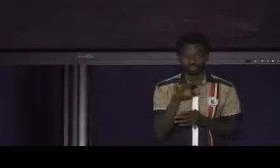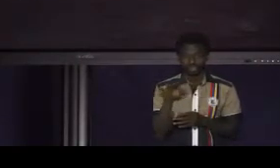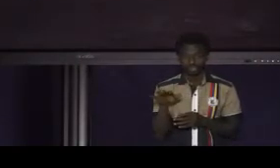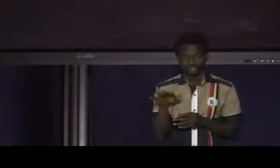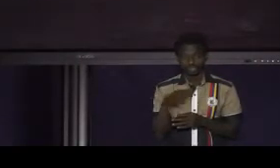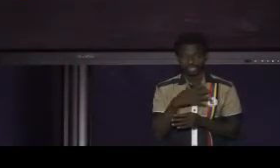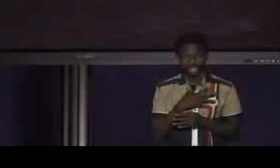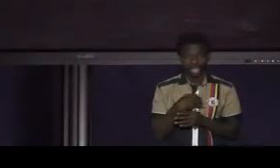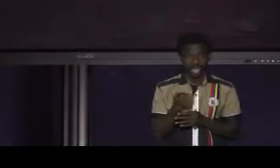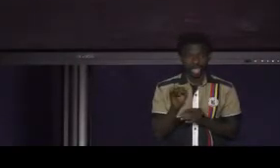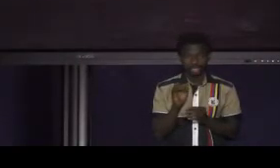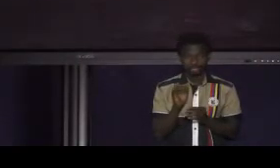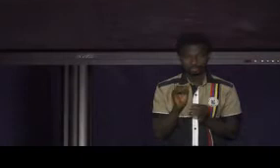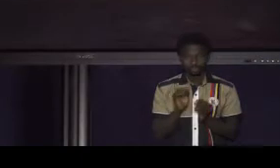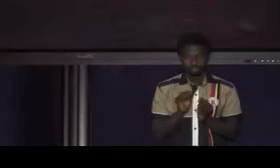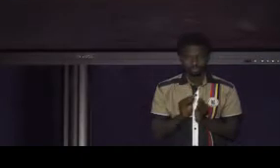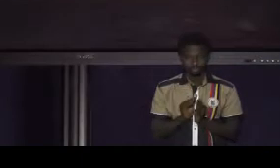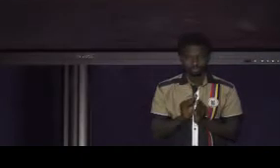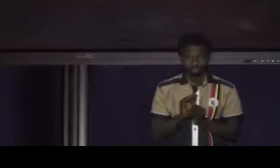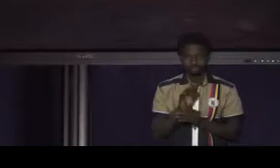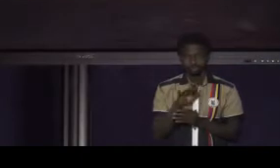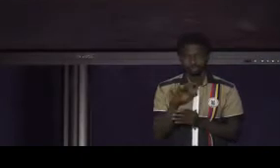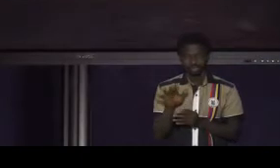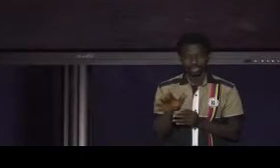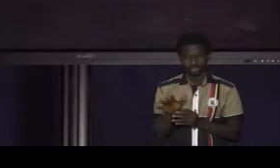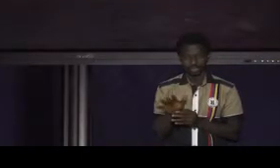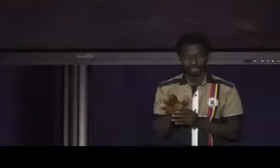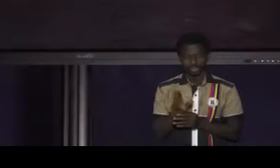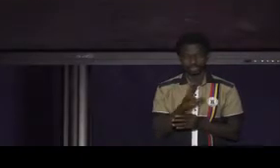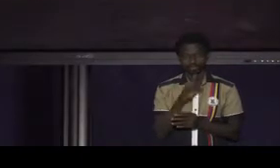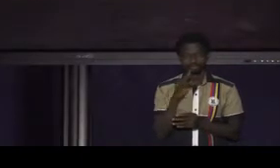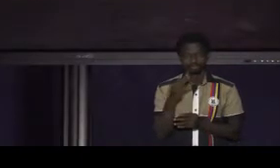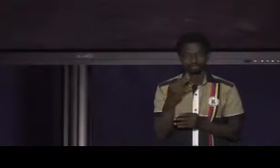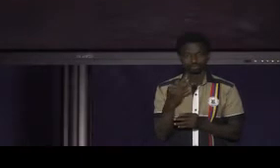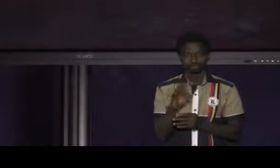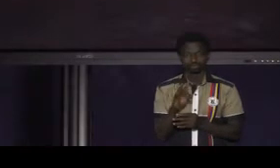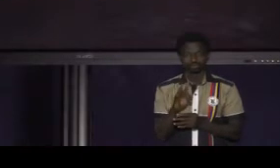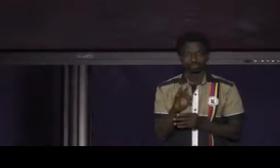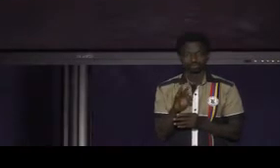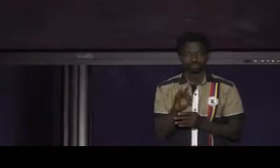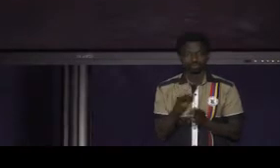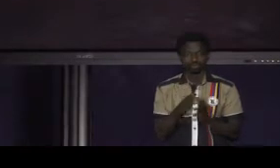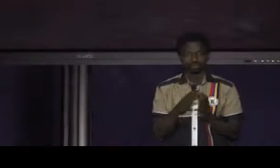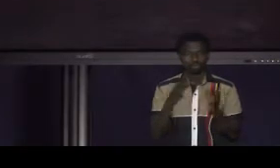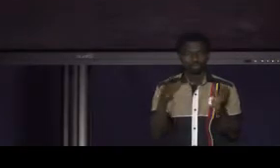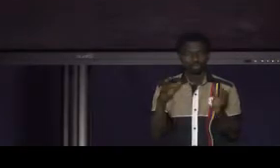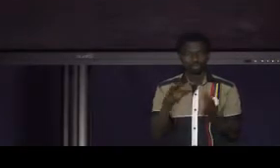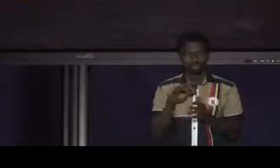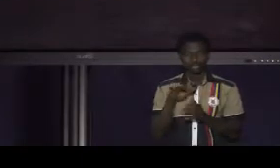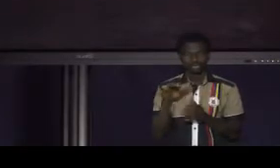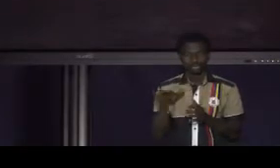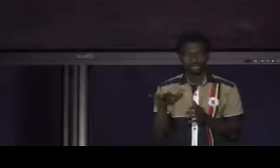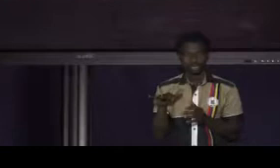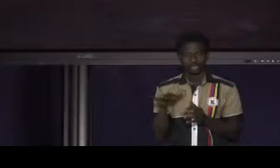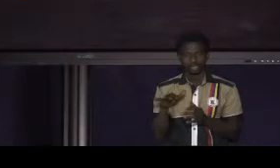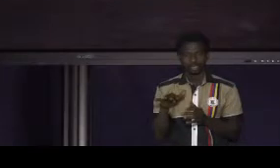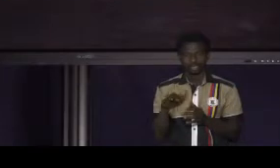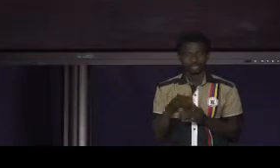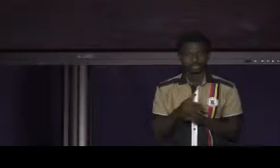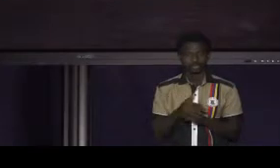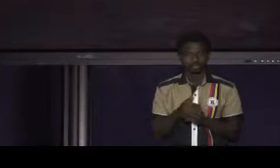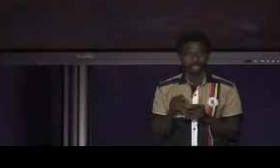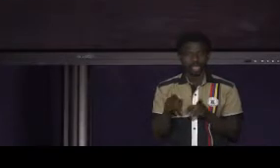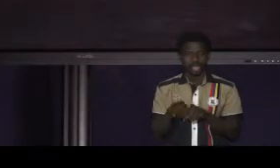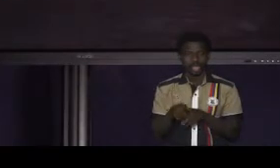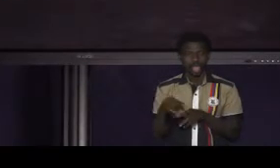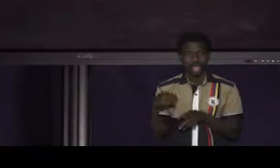and small letters. The use of capital letters is what I mean by proper capitalization.